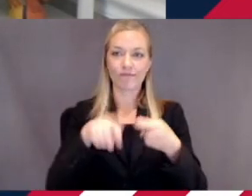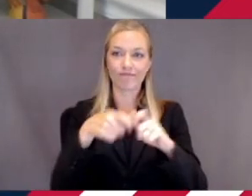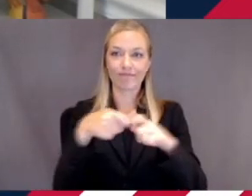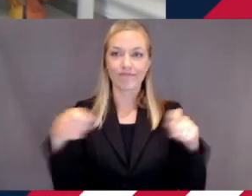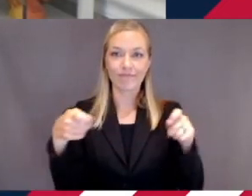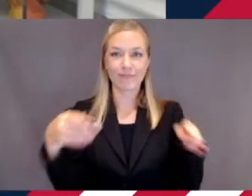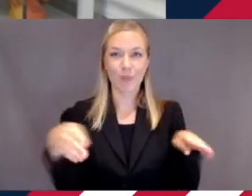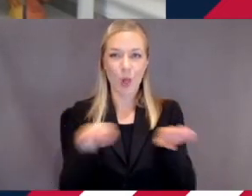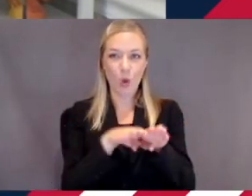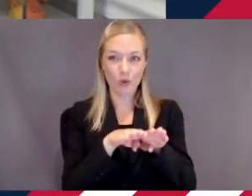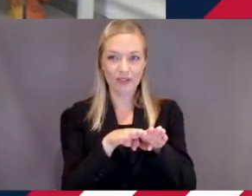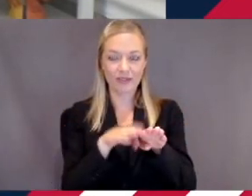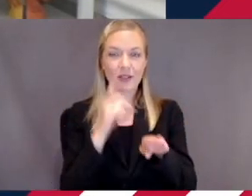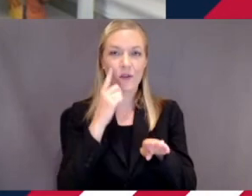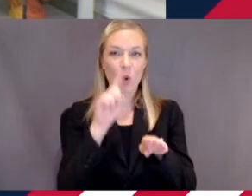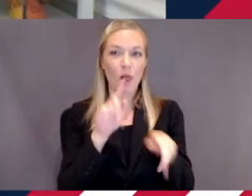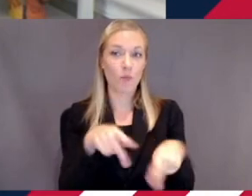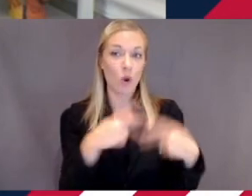number 1.